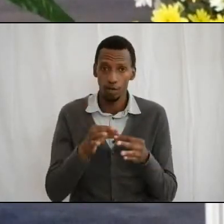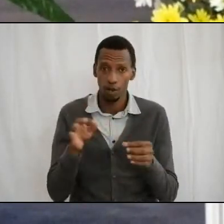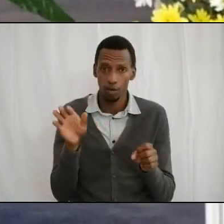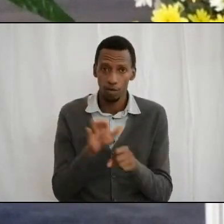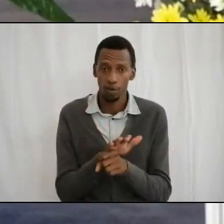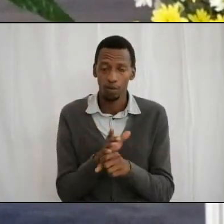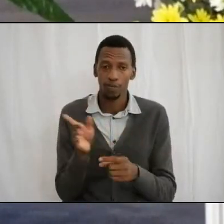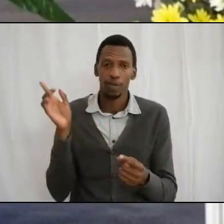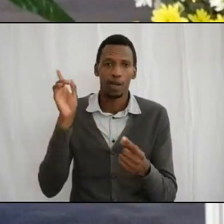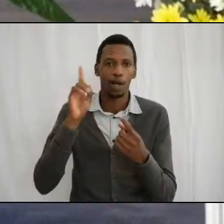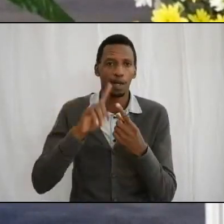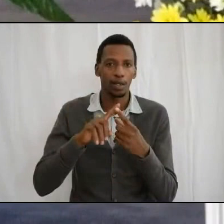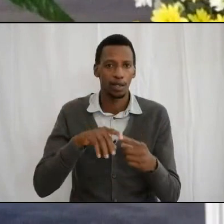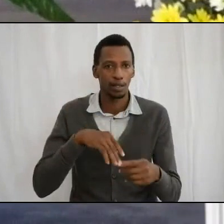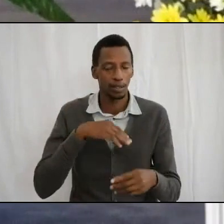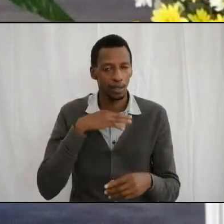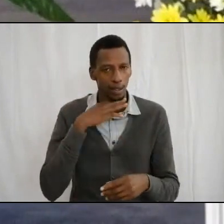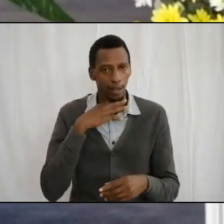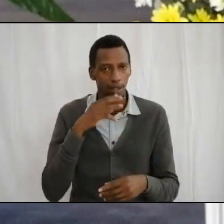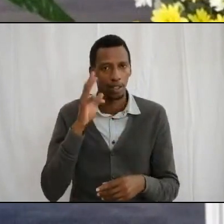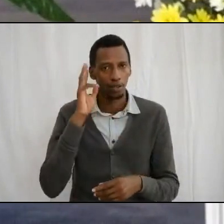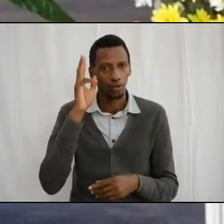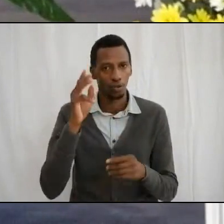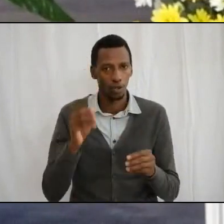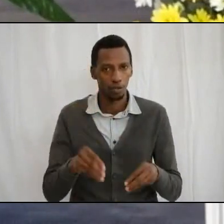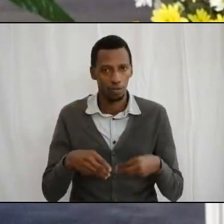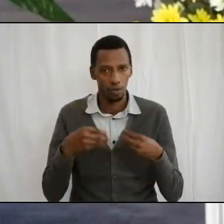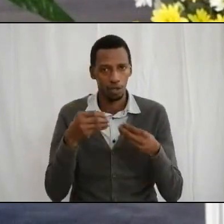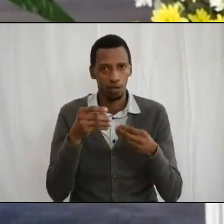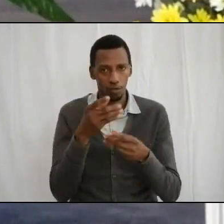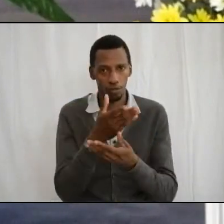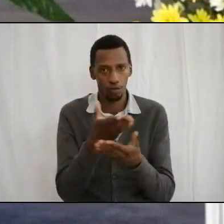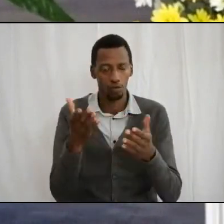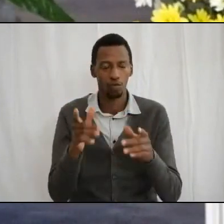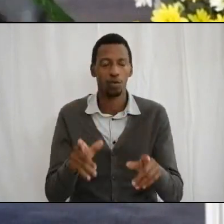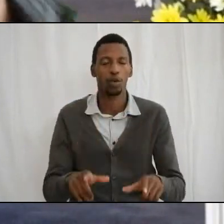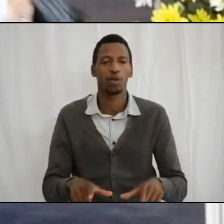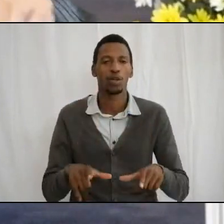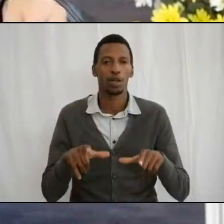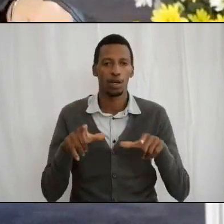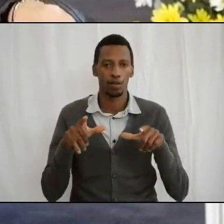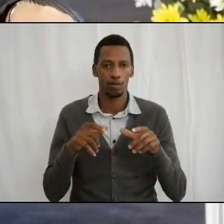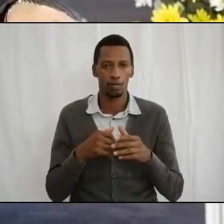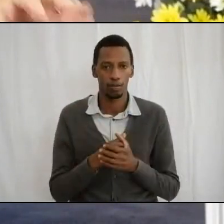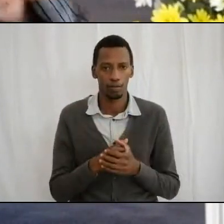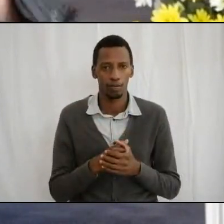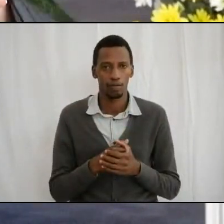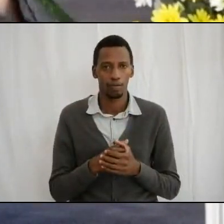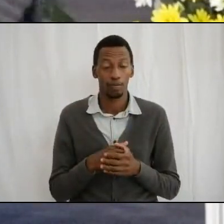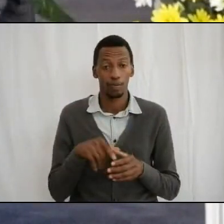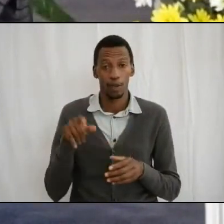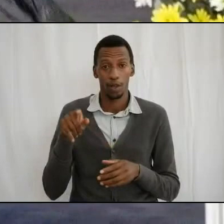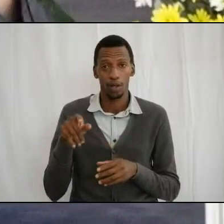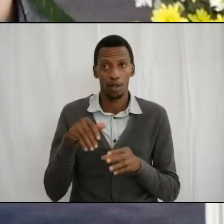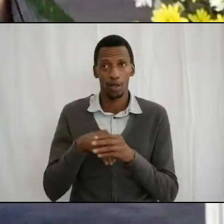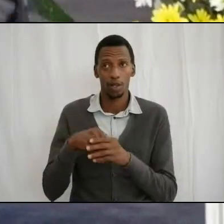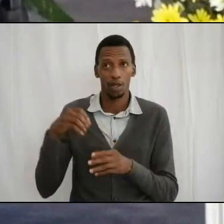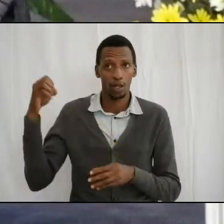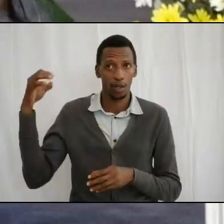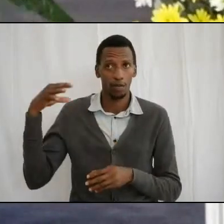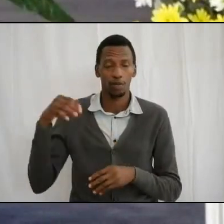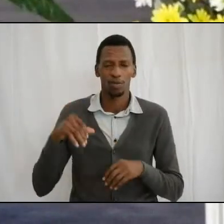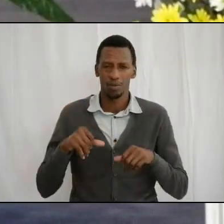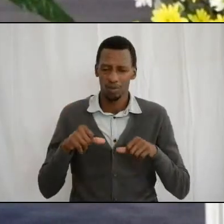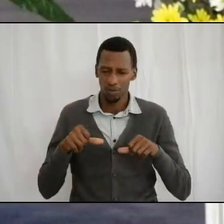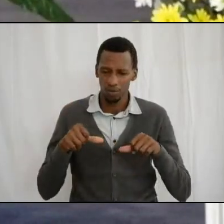will give you life as your victor's crown. So that was in Revelation. So keep